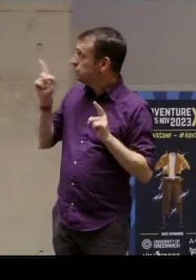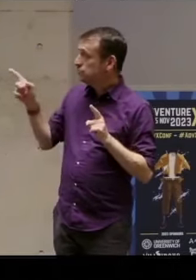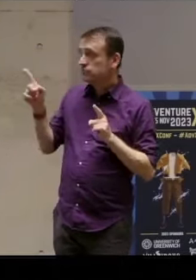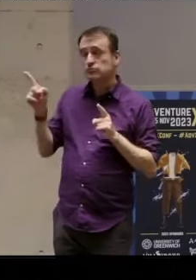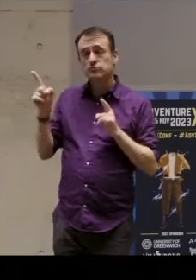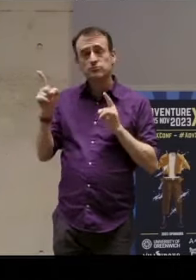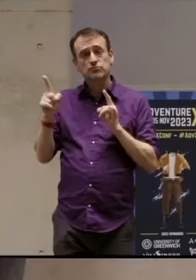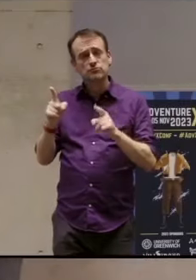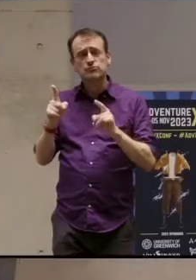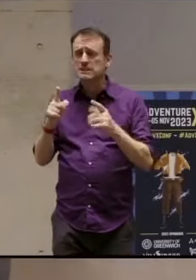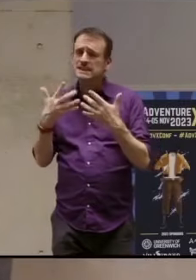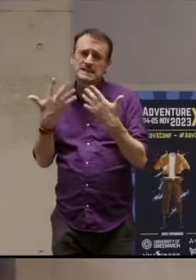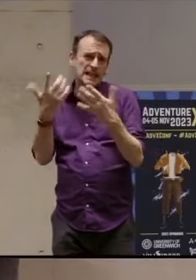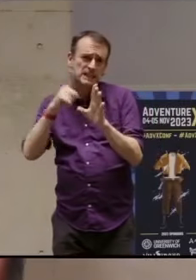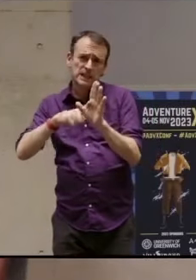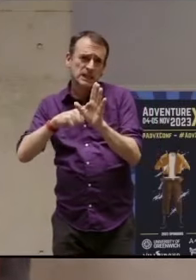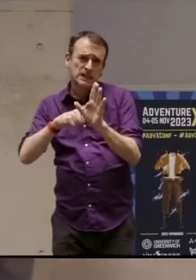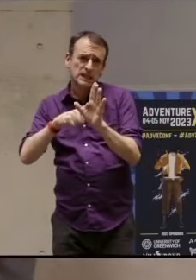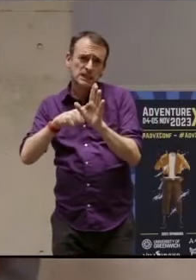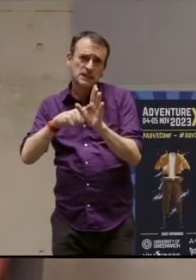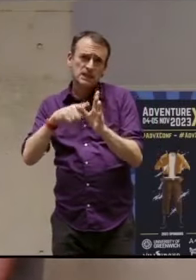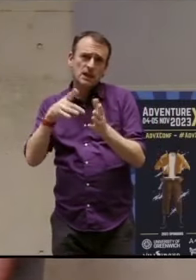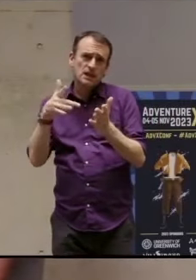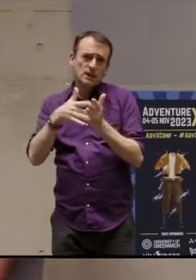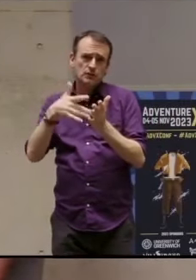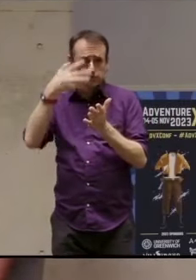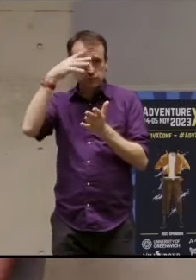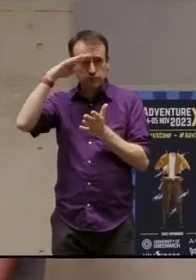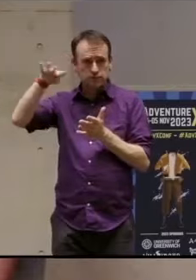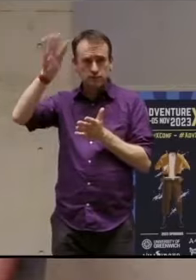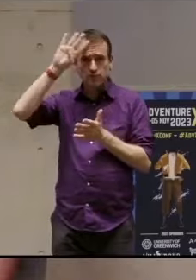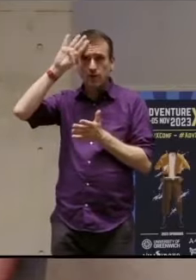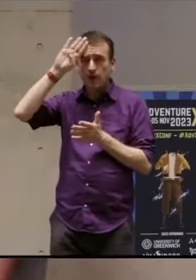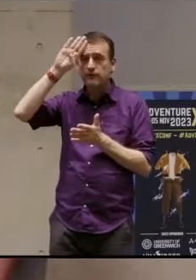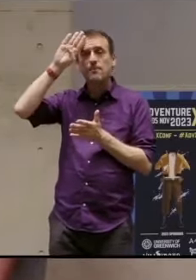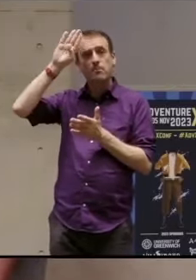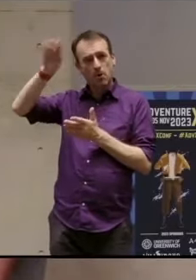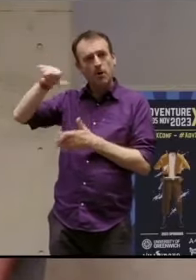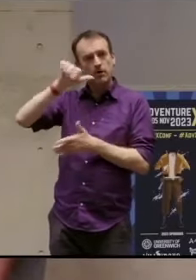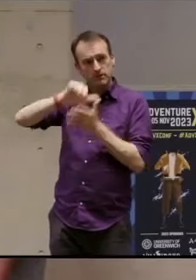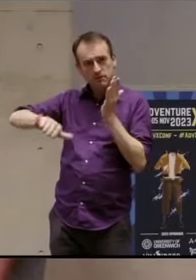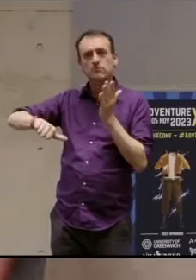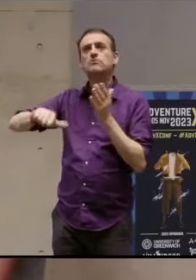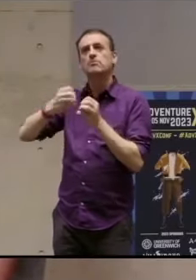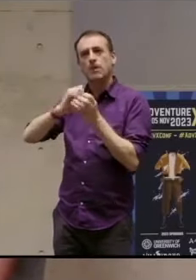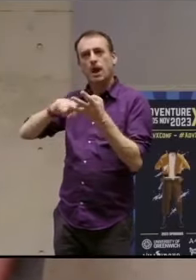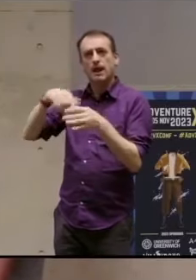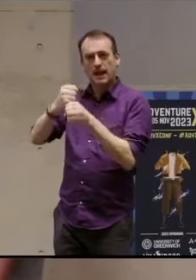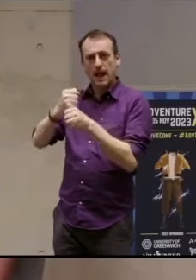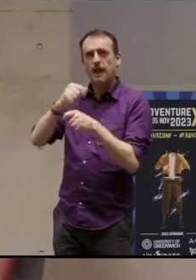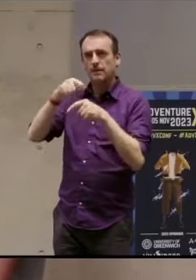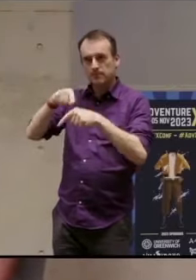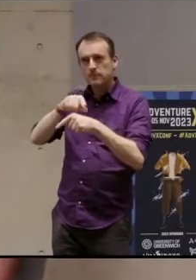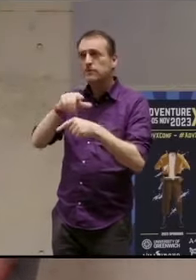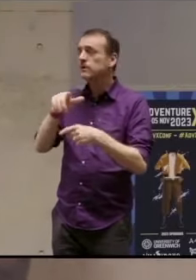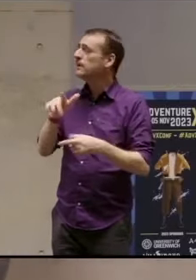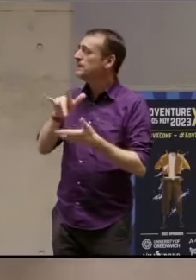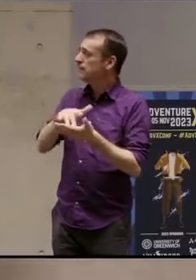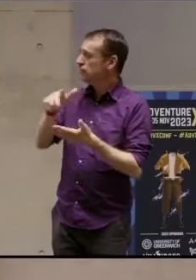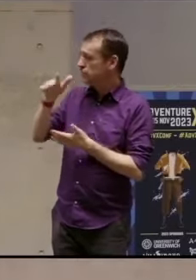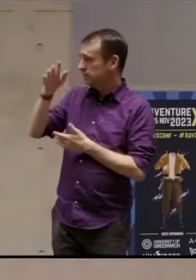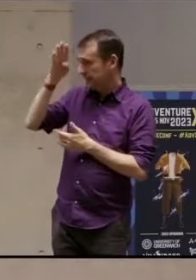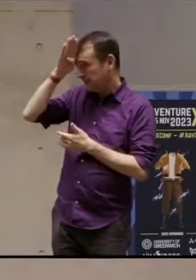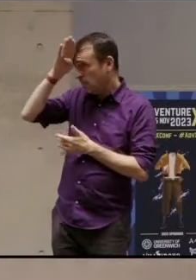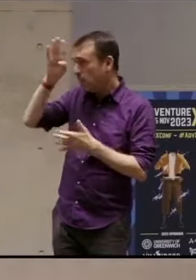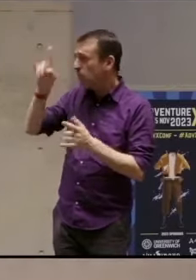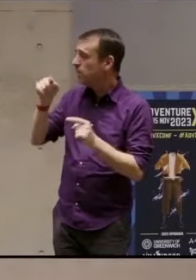plus years ago as a center of community, but during the years it evolved into a hub of education and